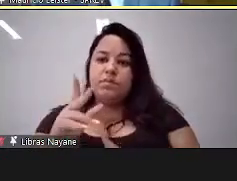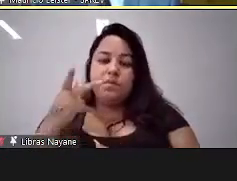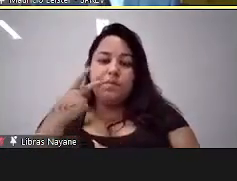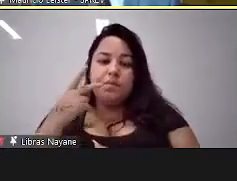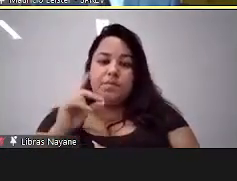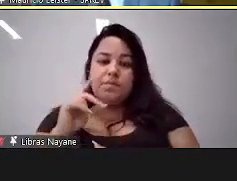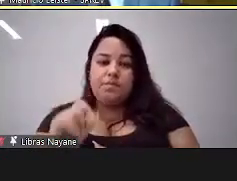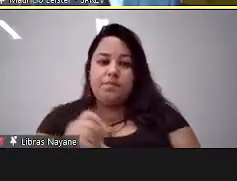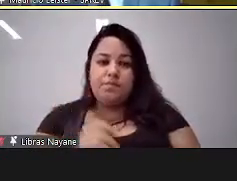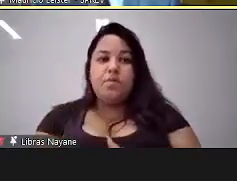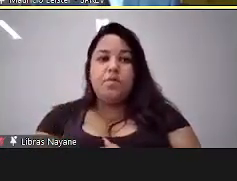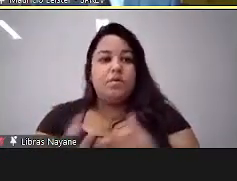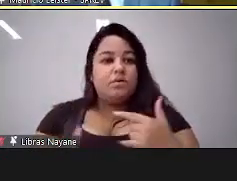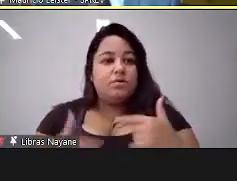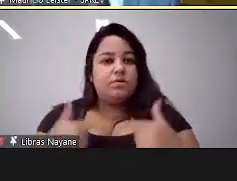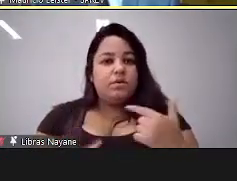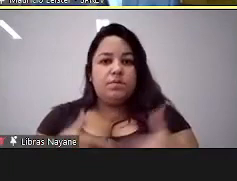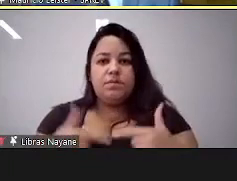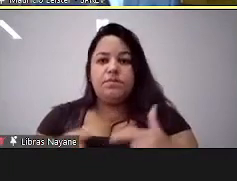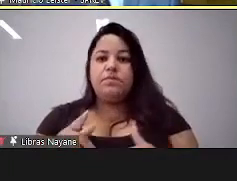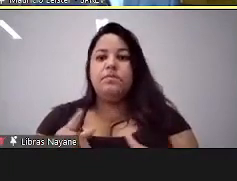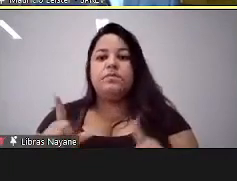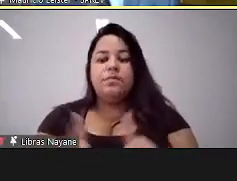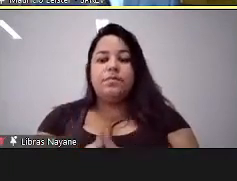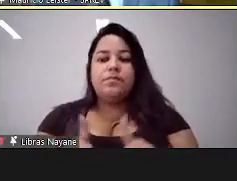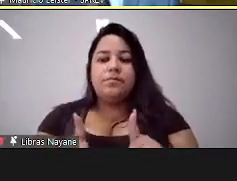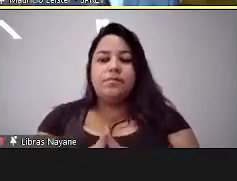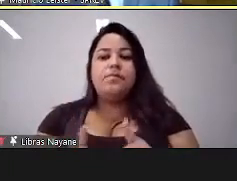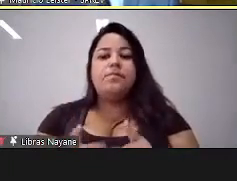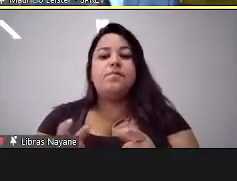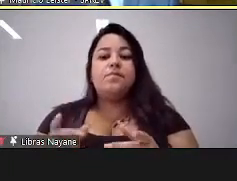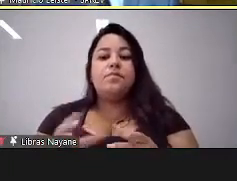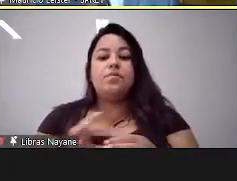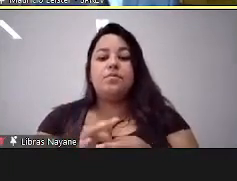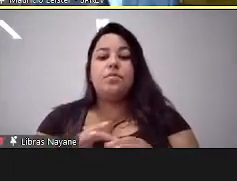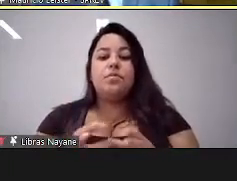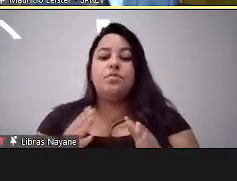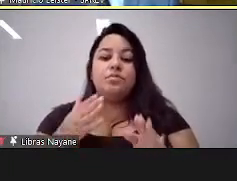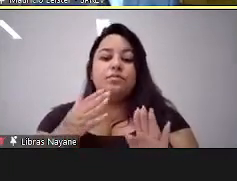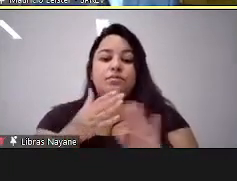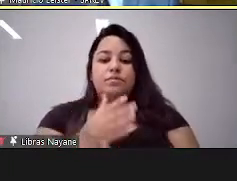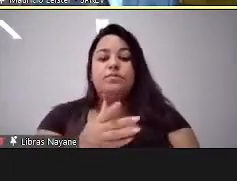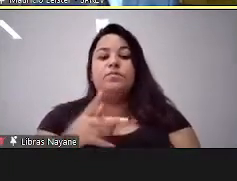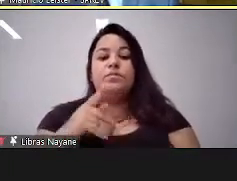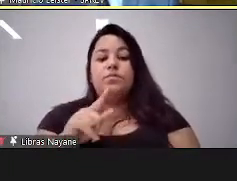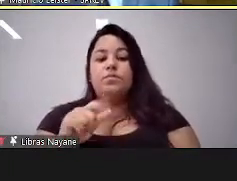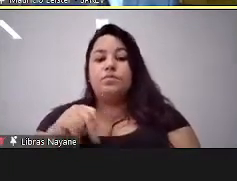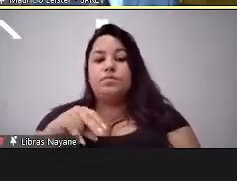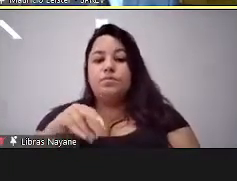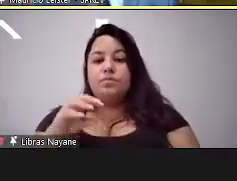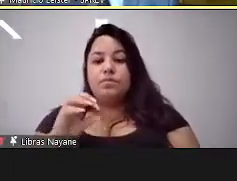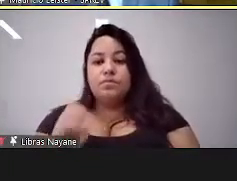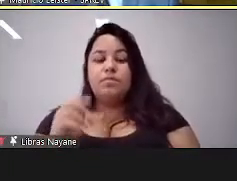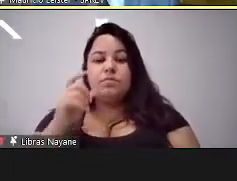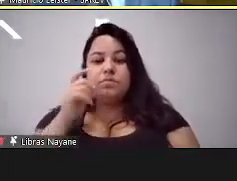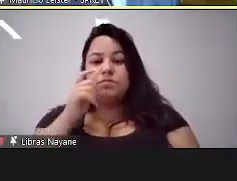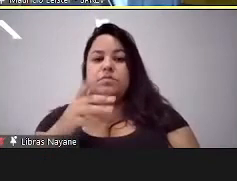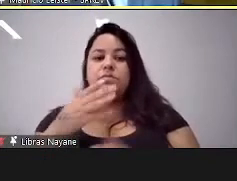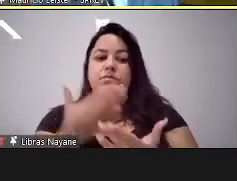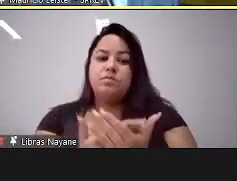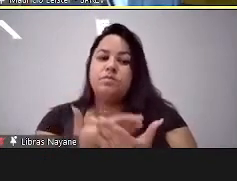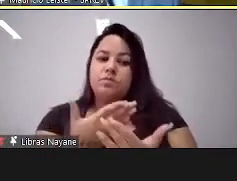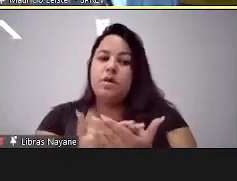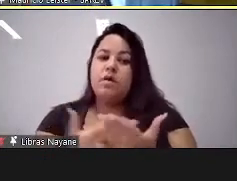them so that the worker that is in a company, for example, can access this collective